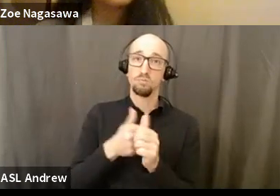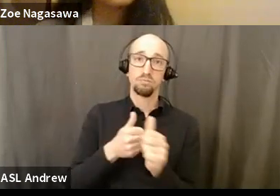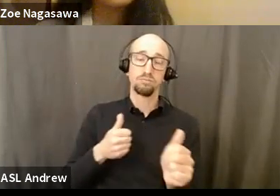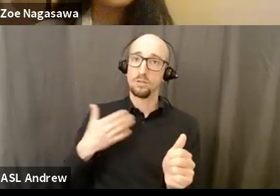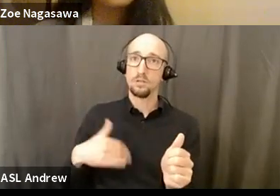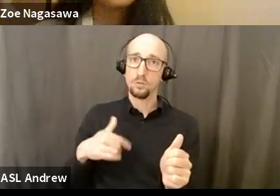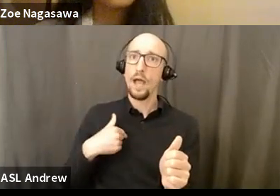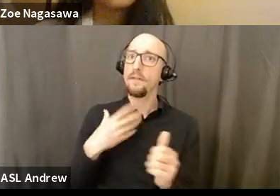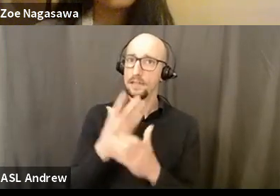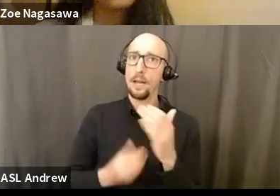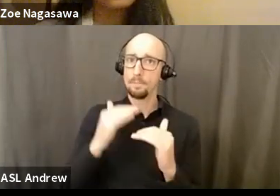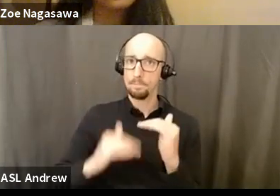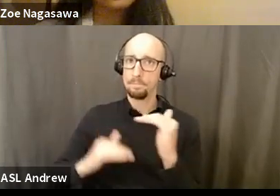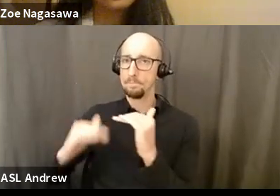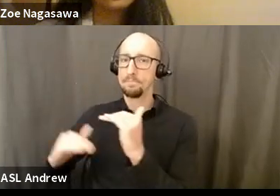that